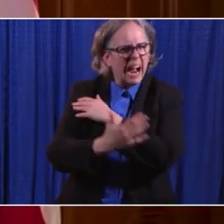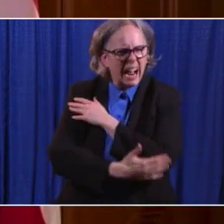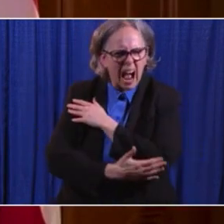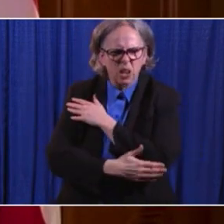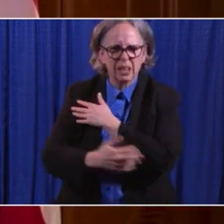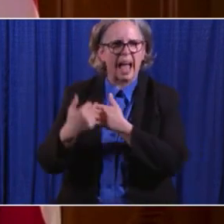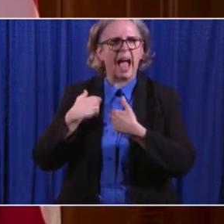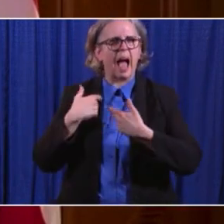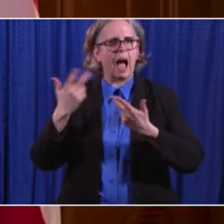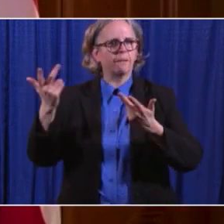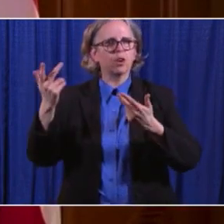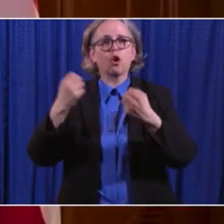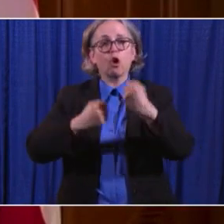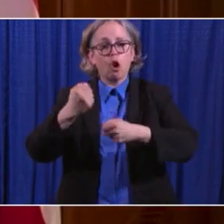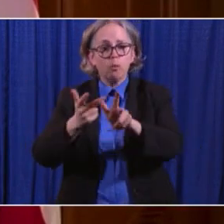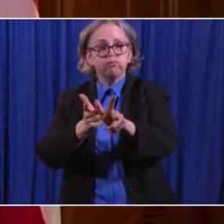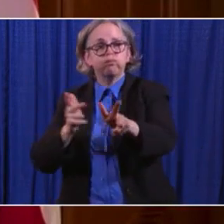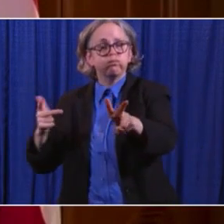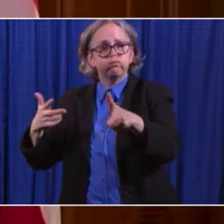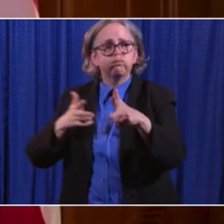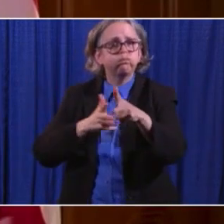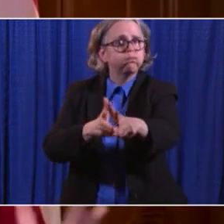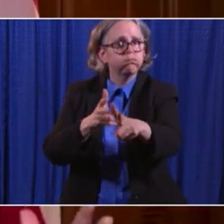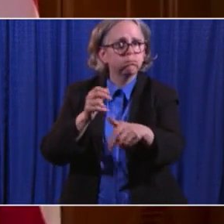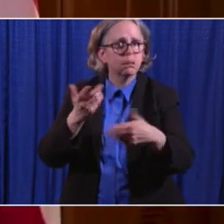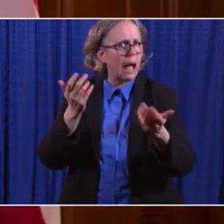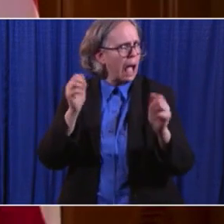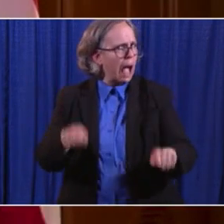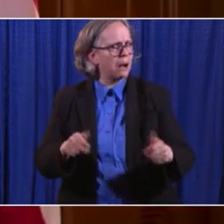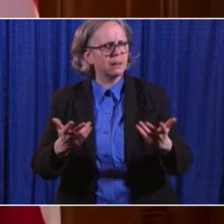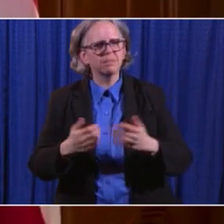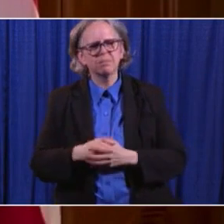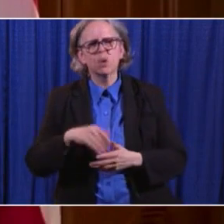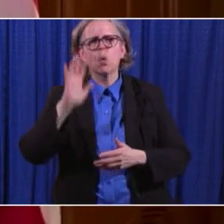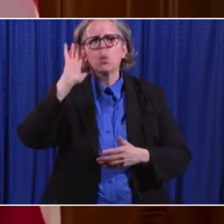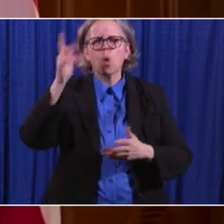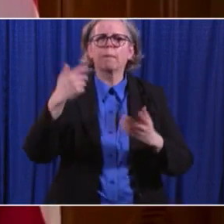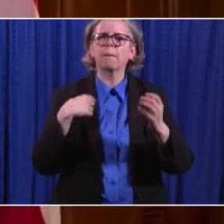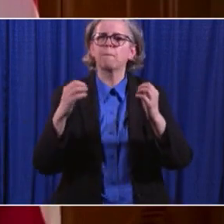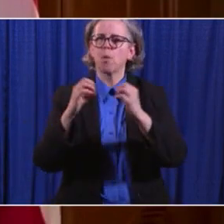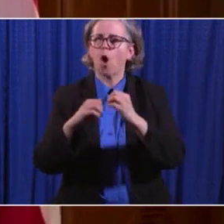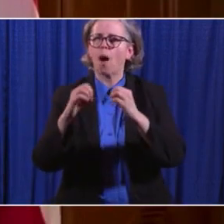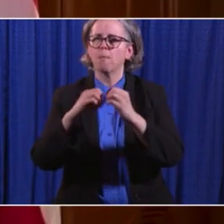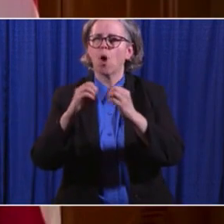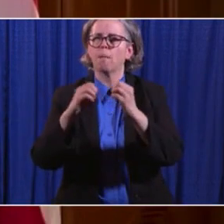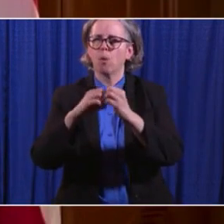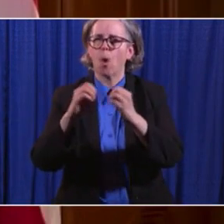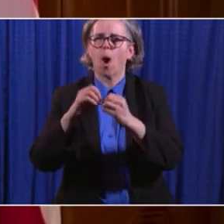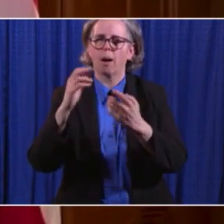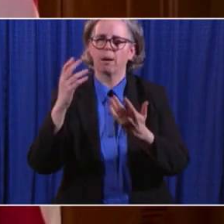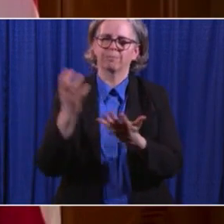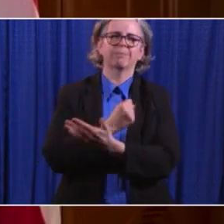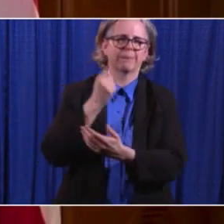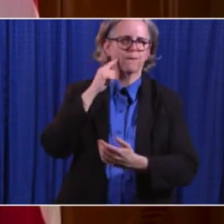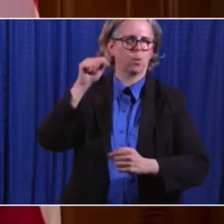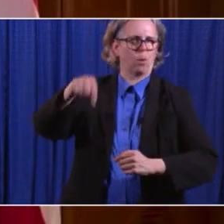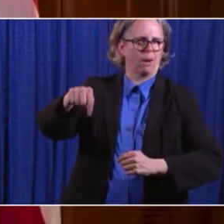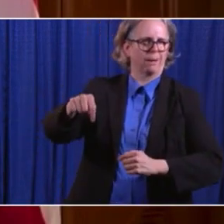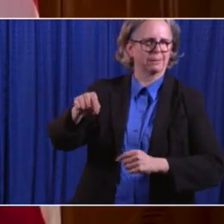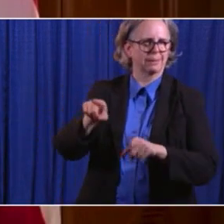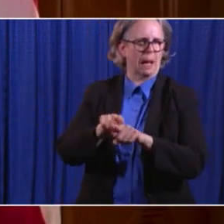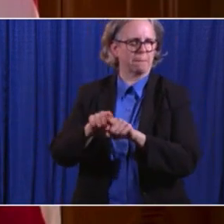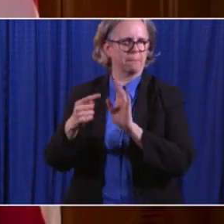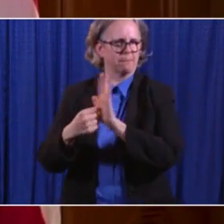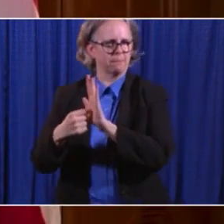think you're going to see more and more of that. And frankly, we've been trying to balance. We don't want people standing